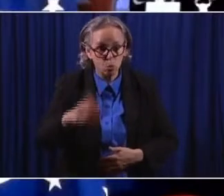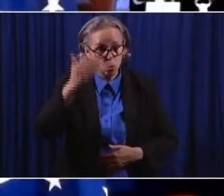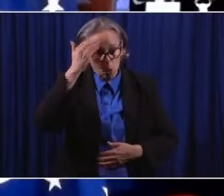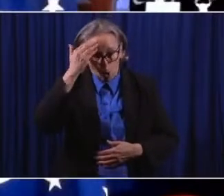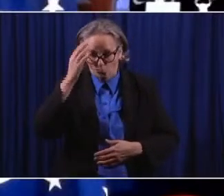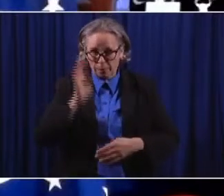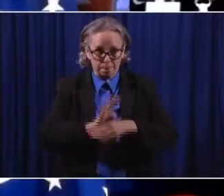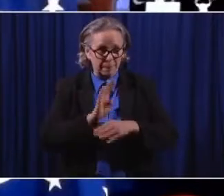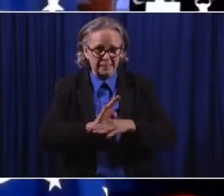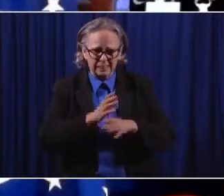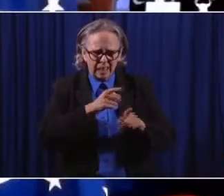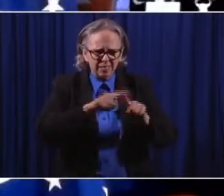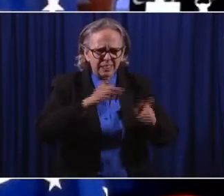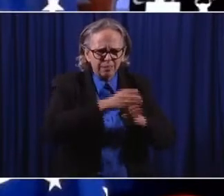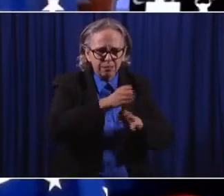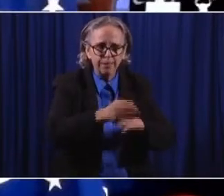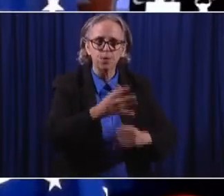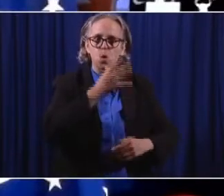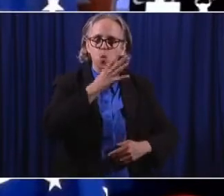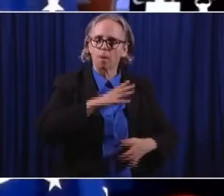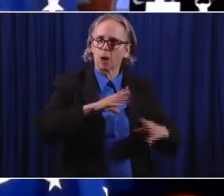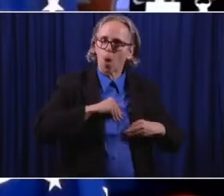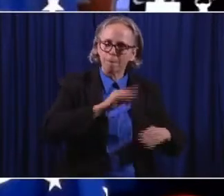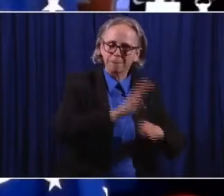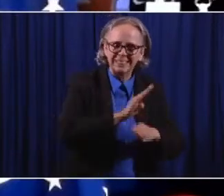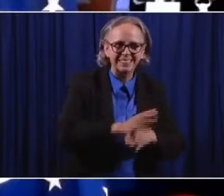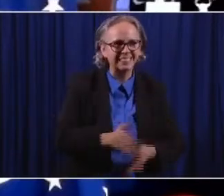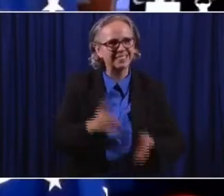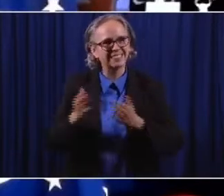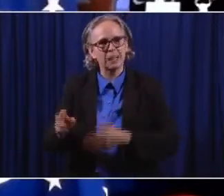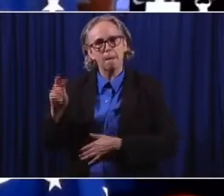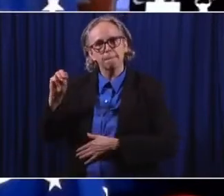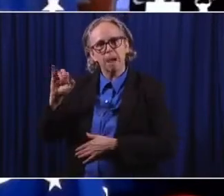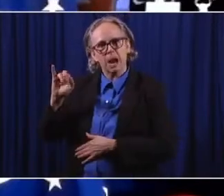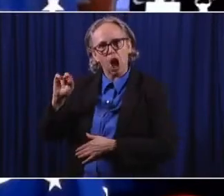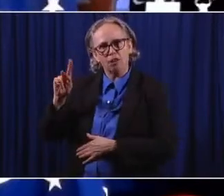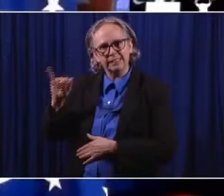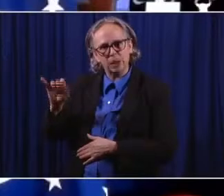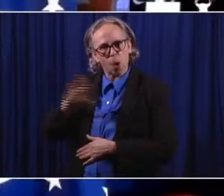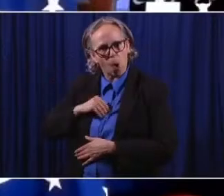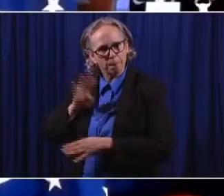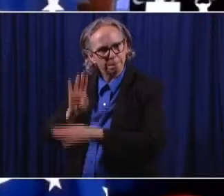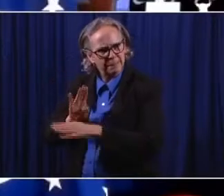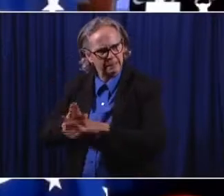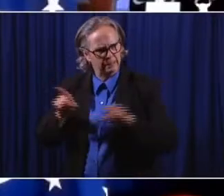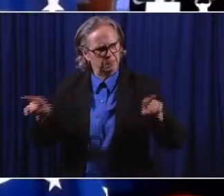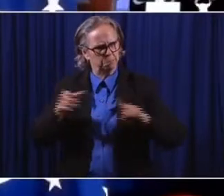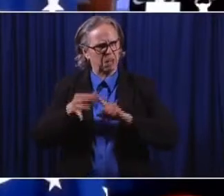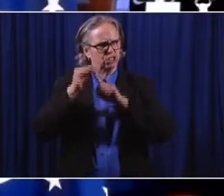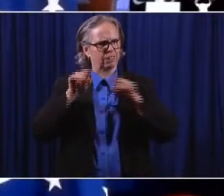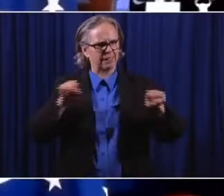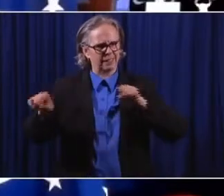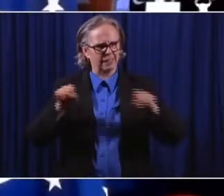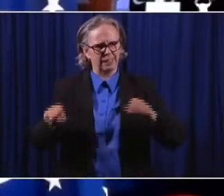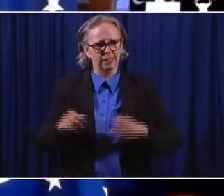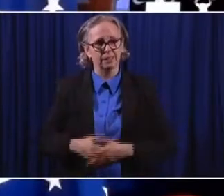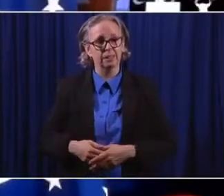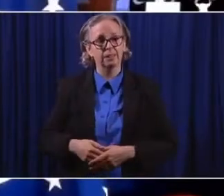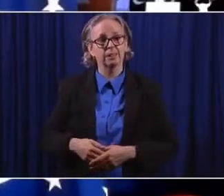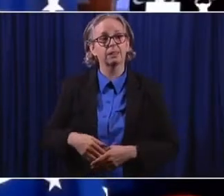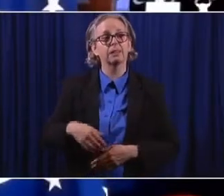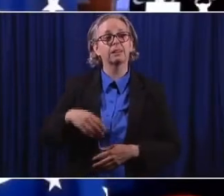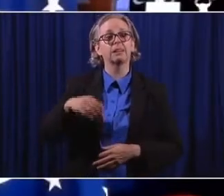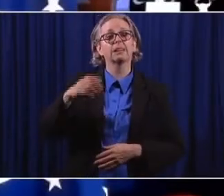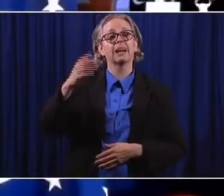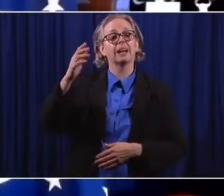and minority-owned businesses. But our development services agency provides support for small